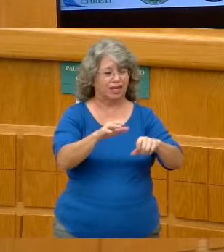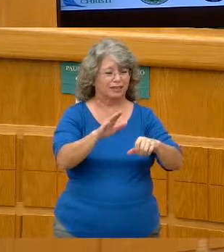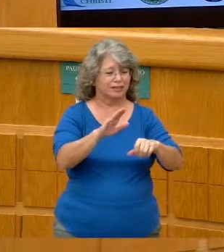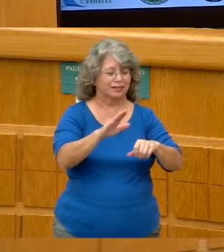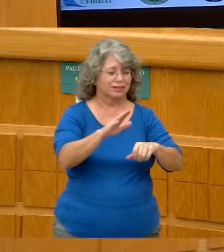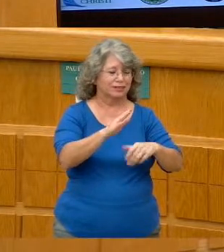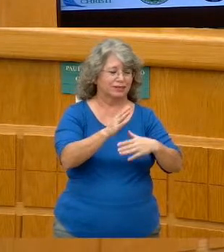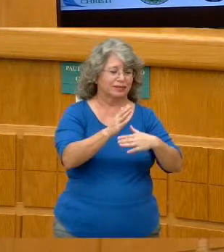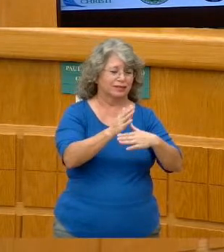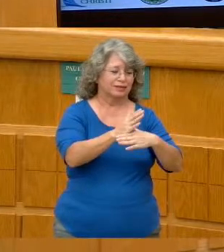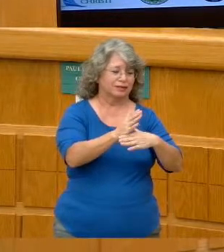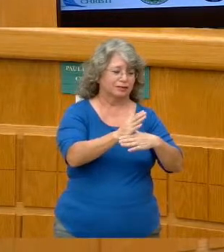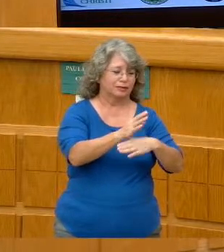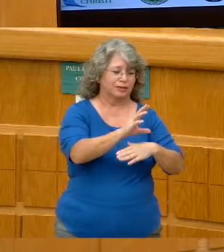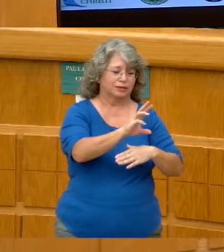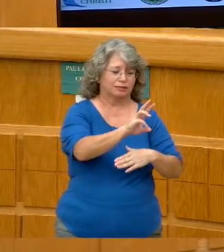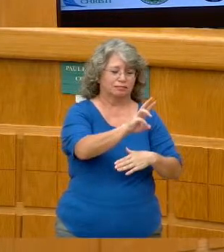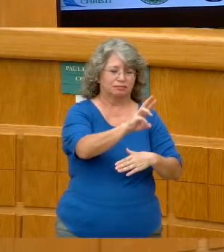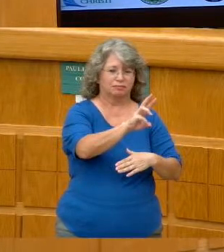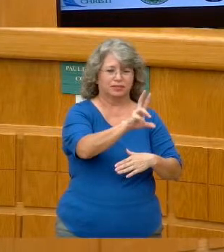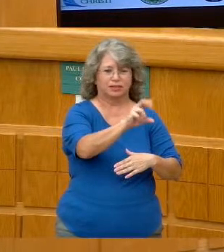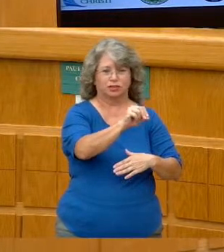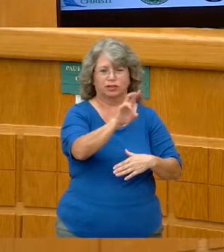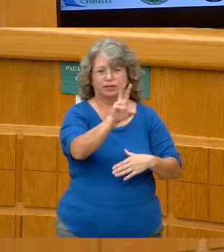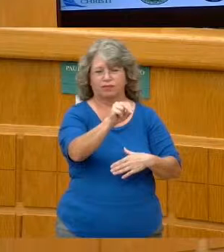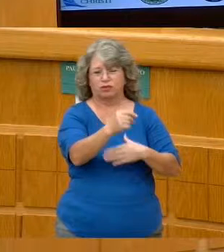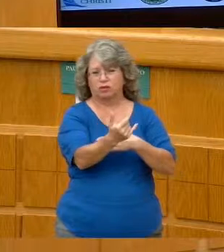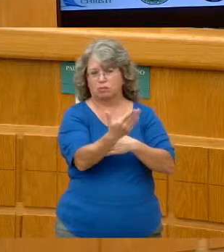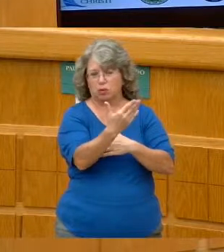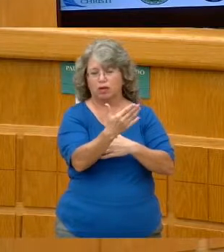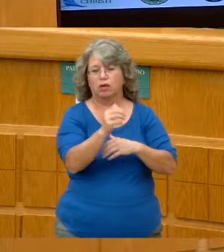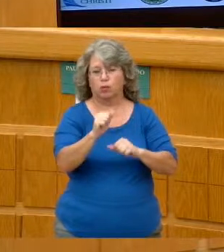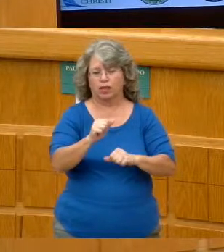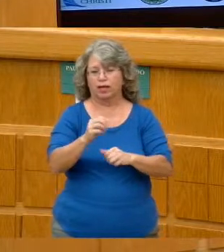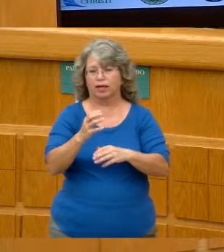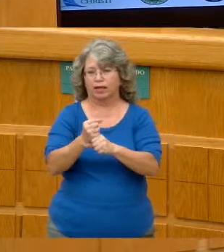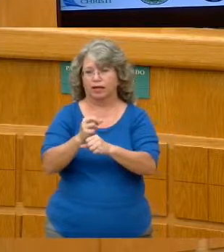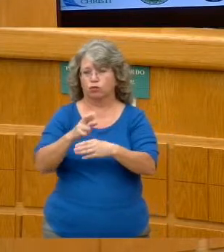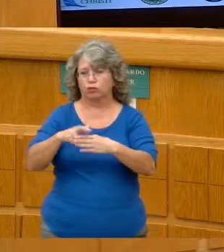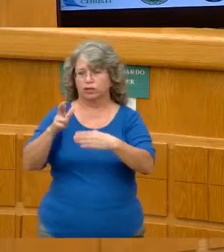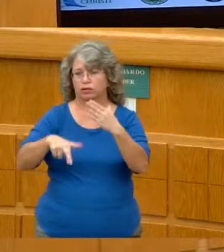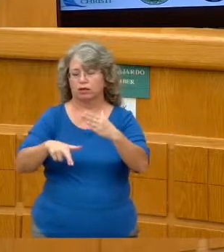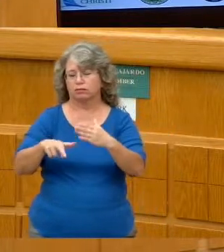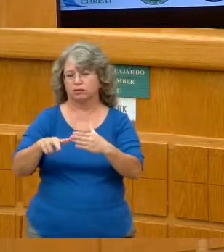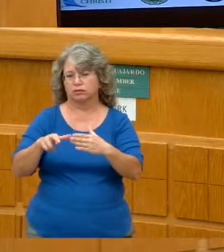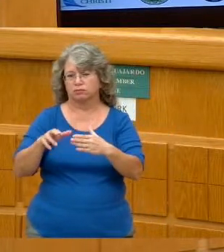in the morning, and we have results before 5 o'clock. For the state testing